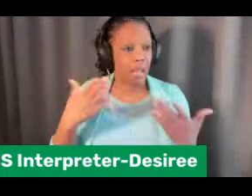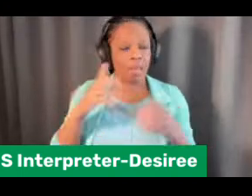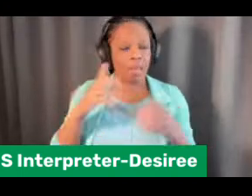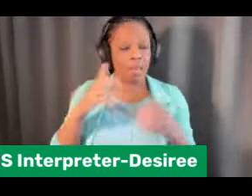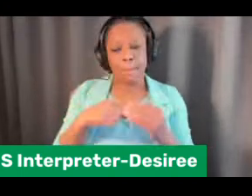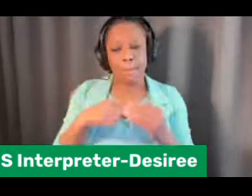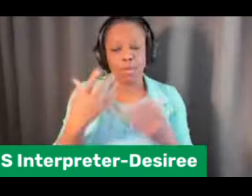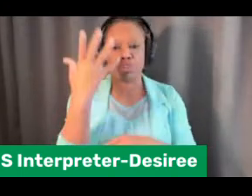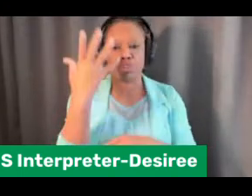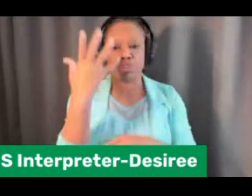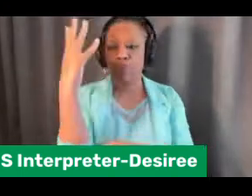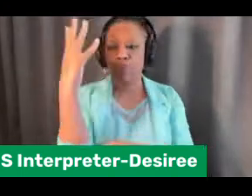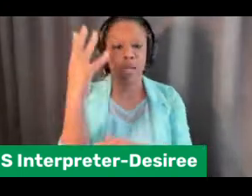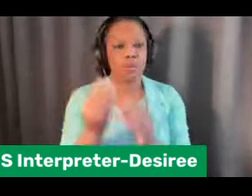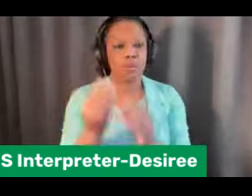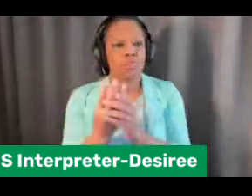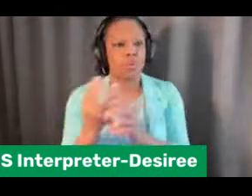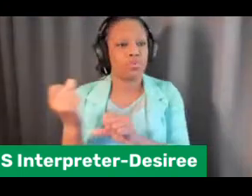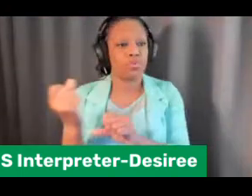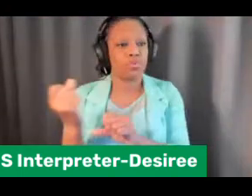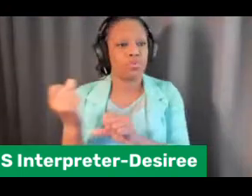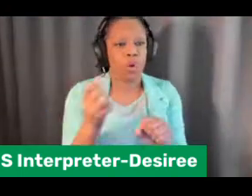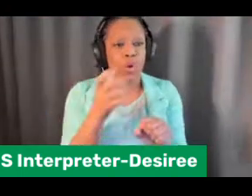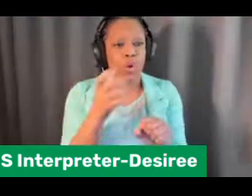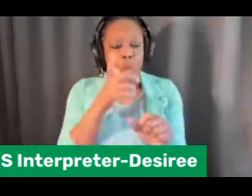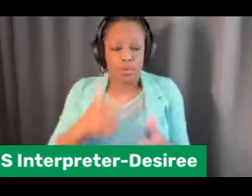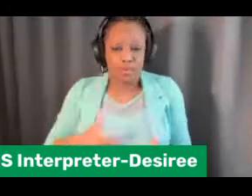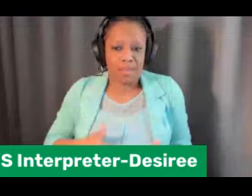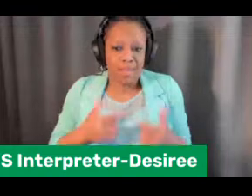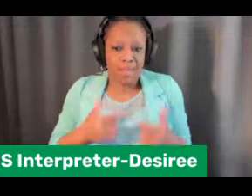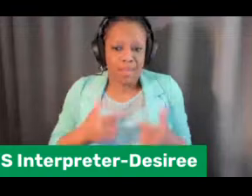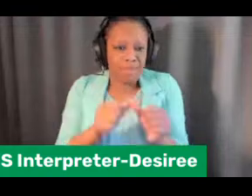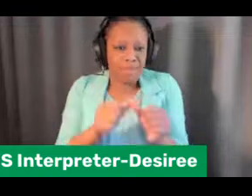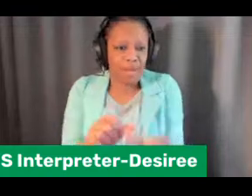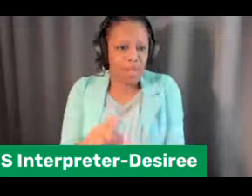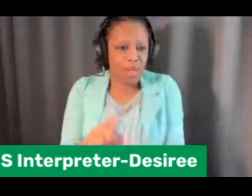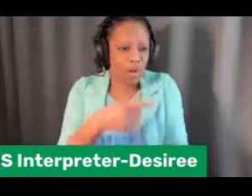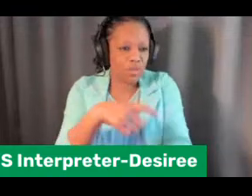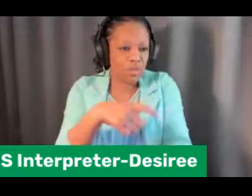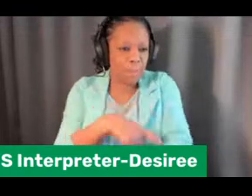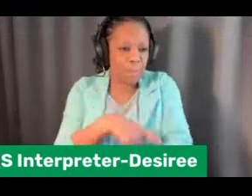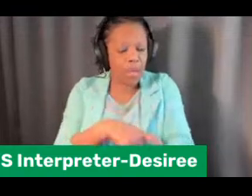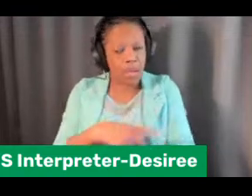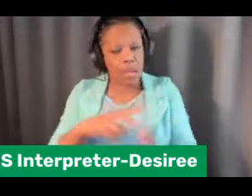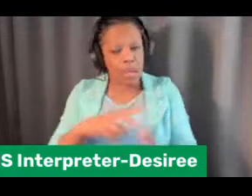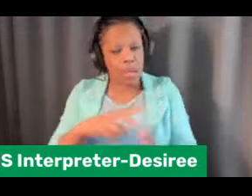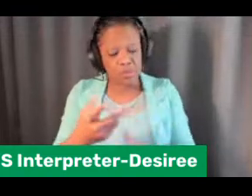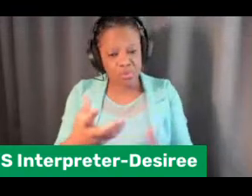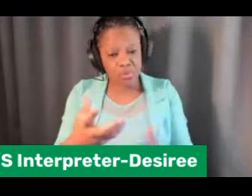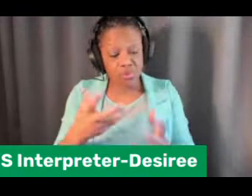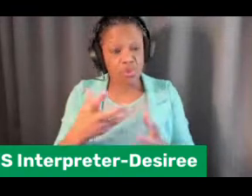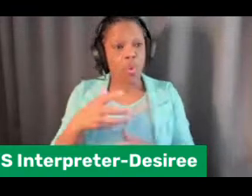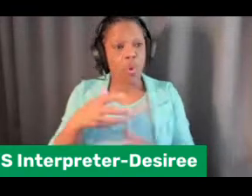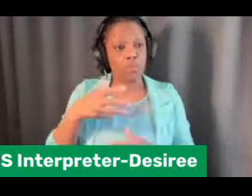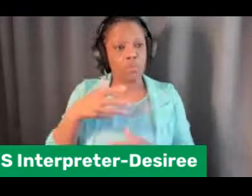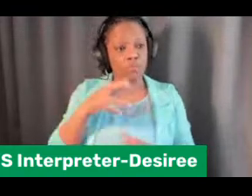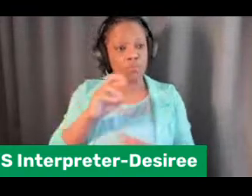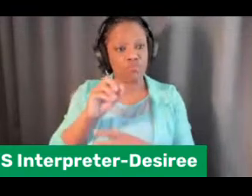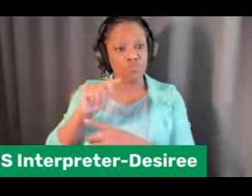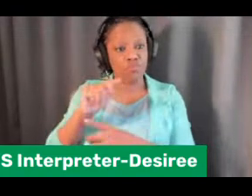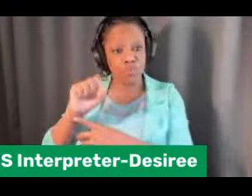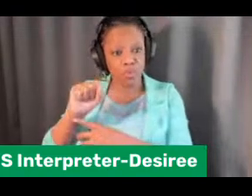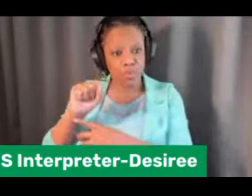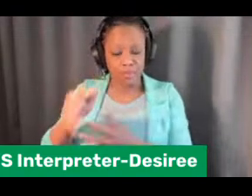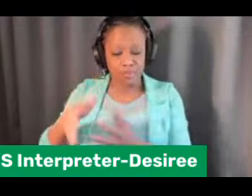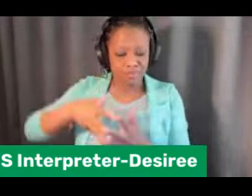tree that was going to live for a very long time, would you want your root systems to go deep into the ground, or would you want your root systems to spread